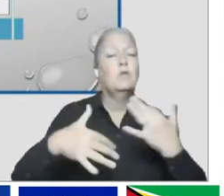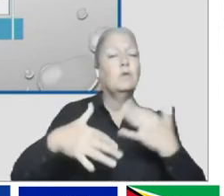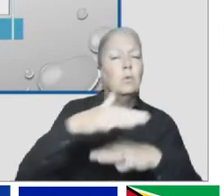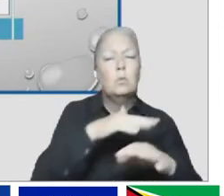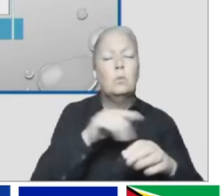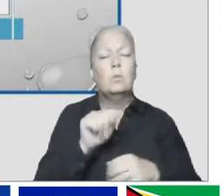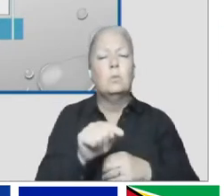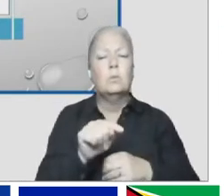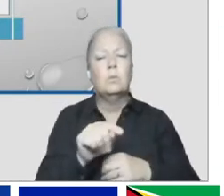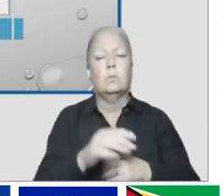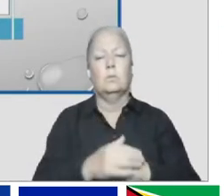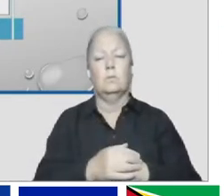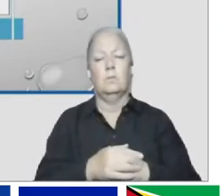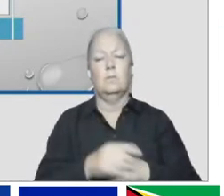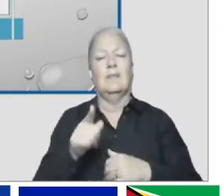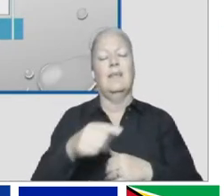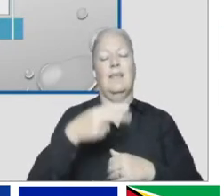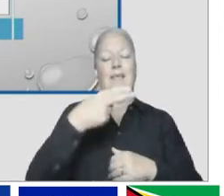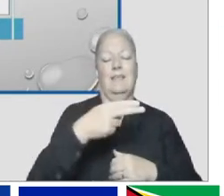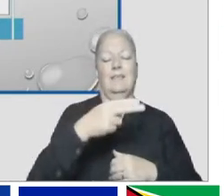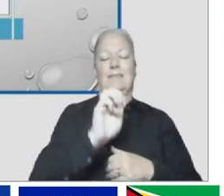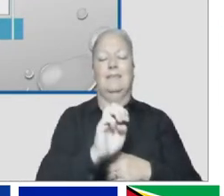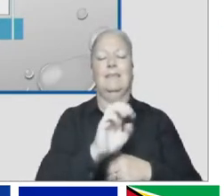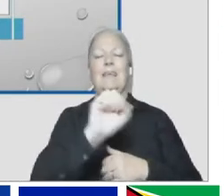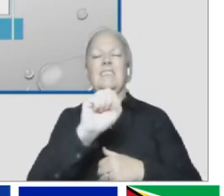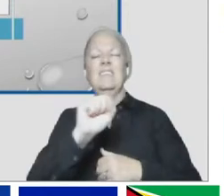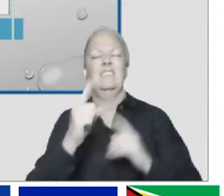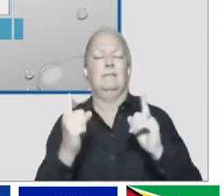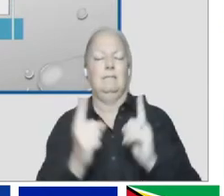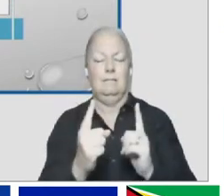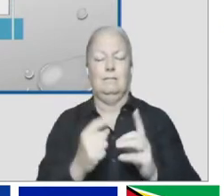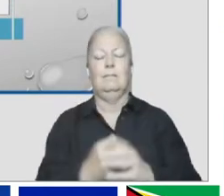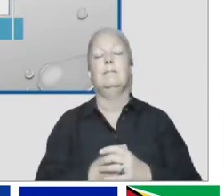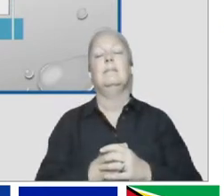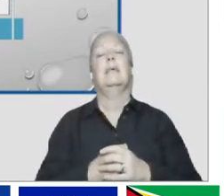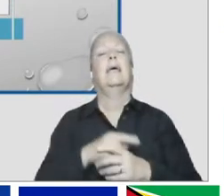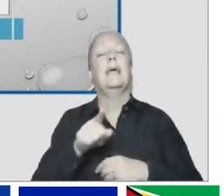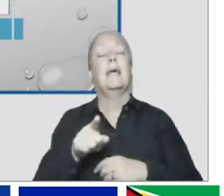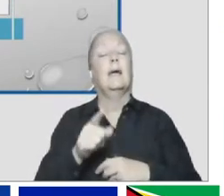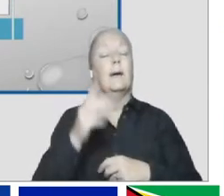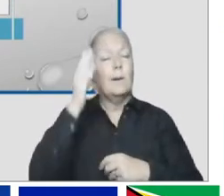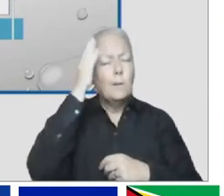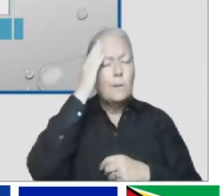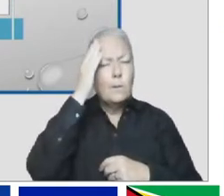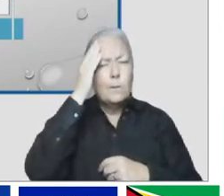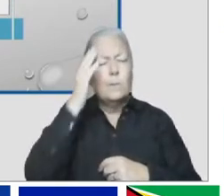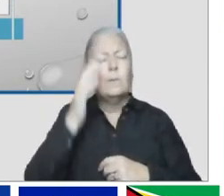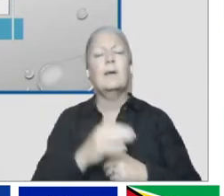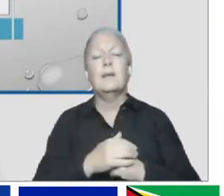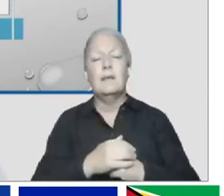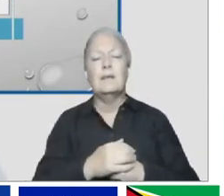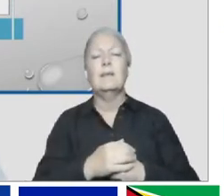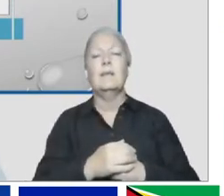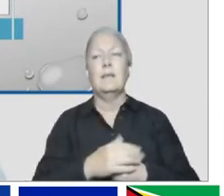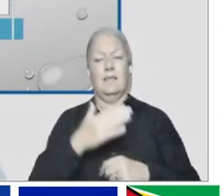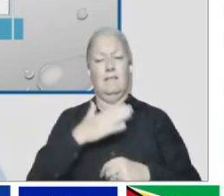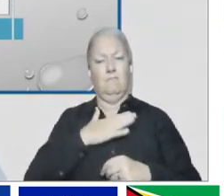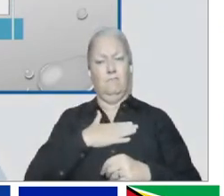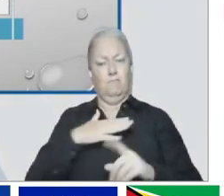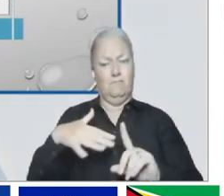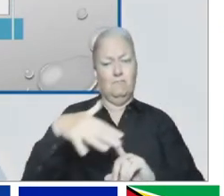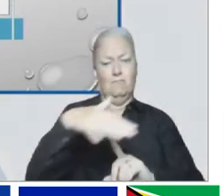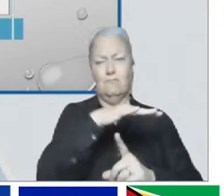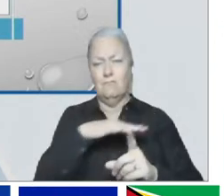took into consideration the peculiarities of our Vincentian context and how we are impacted by regional